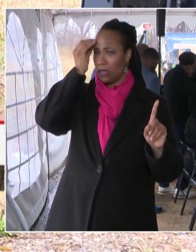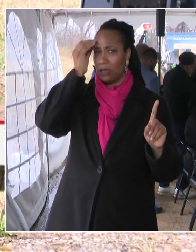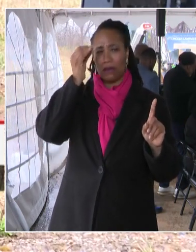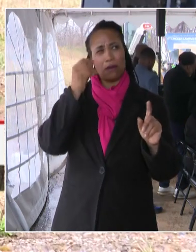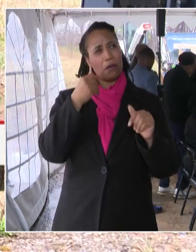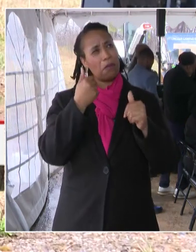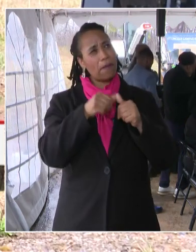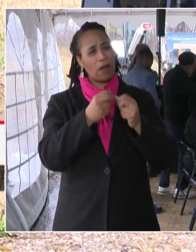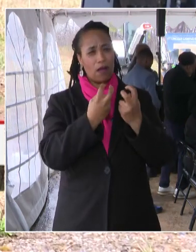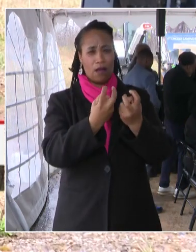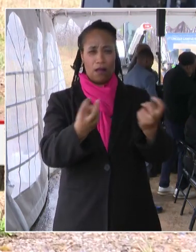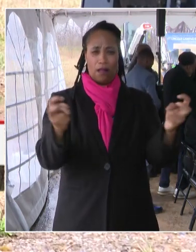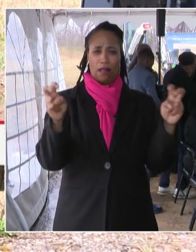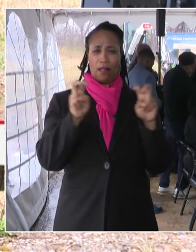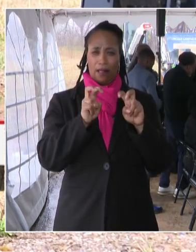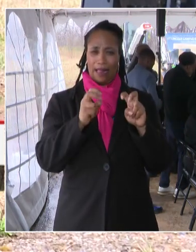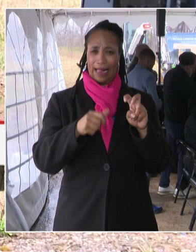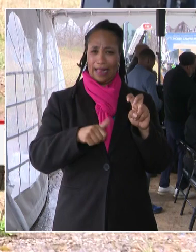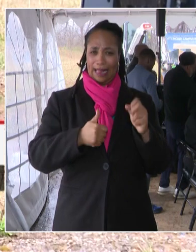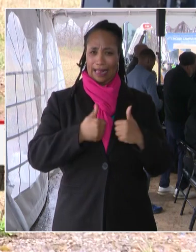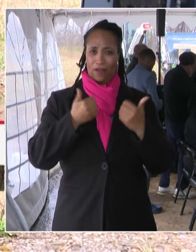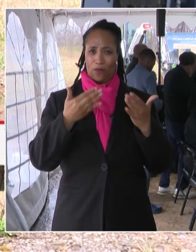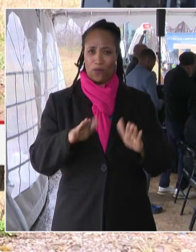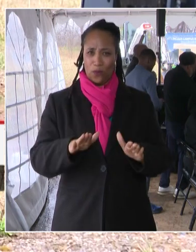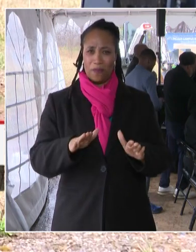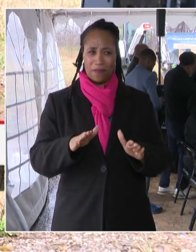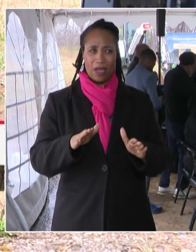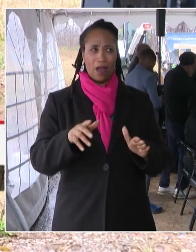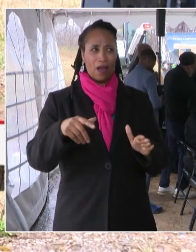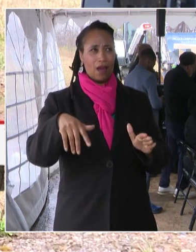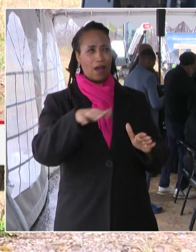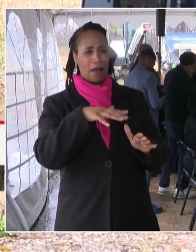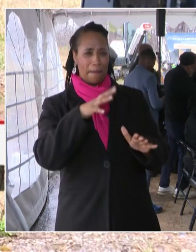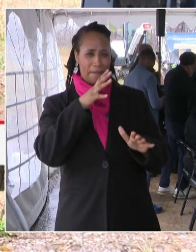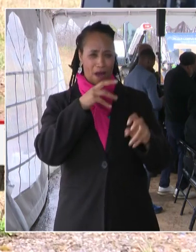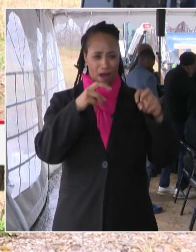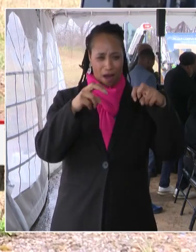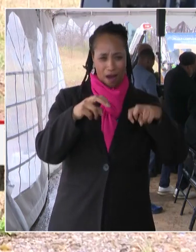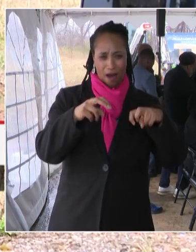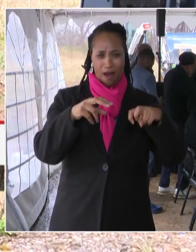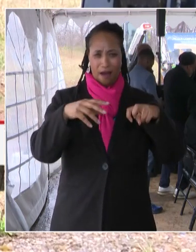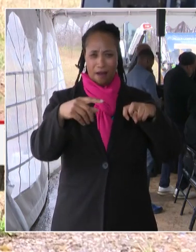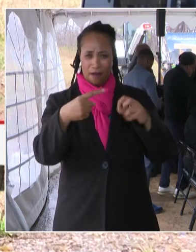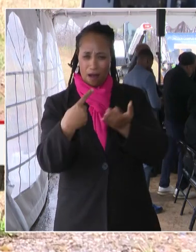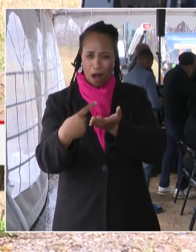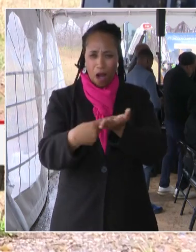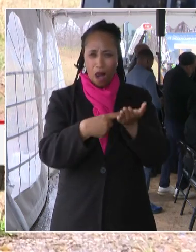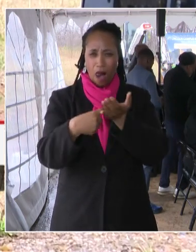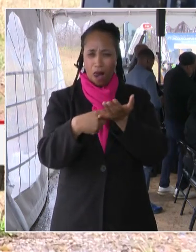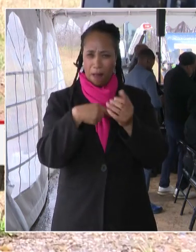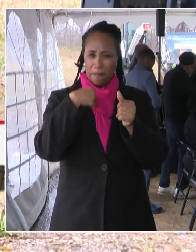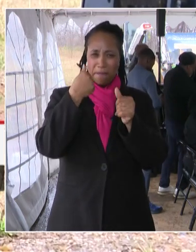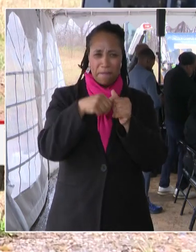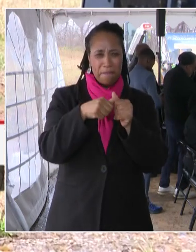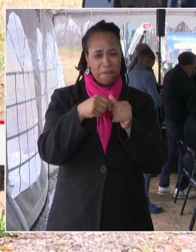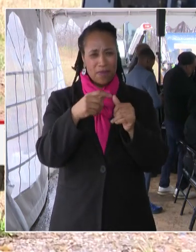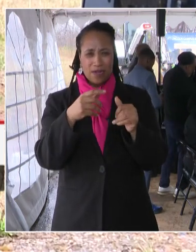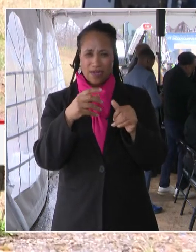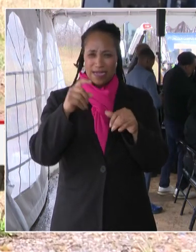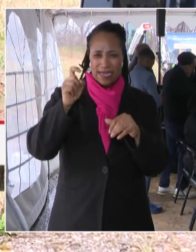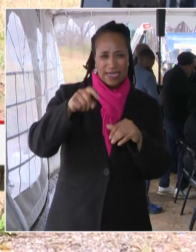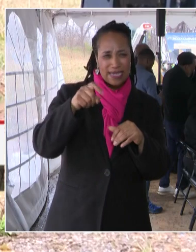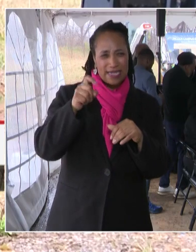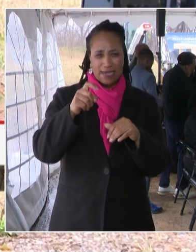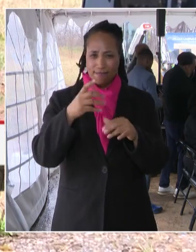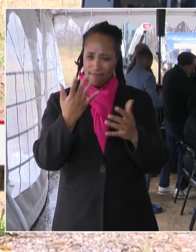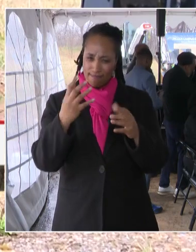that had become a danger to the community, talking about the need for early child care right in this